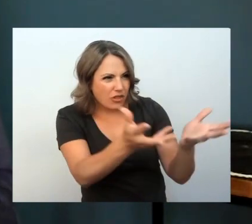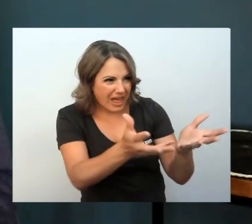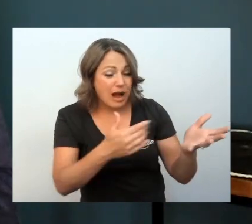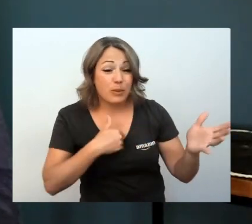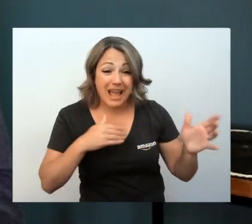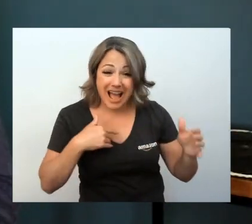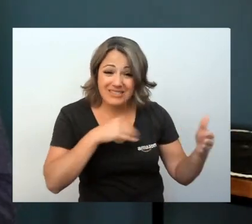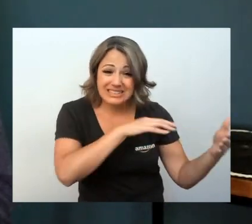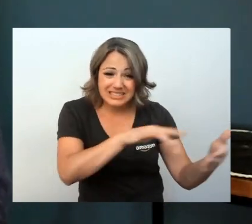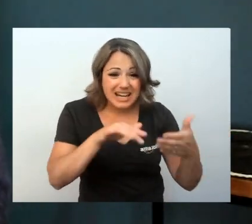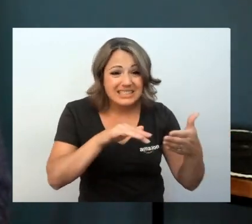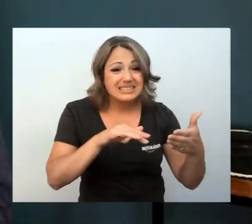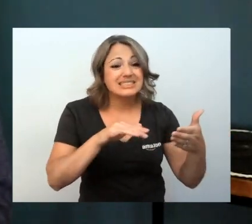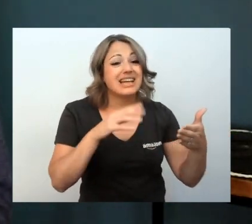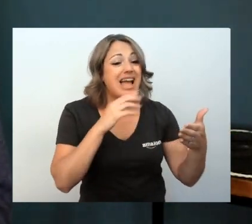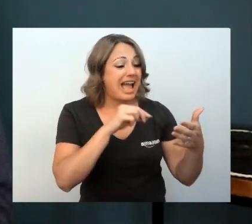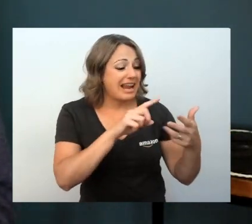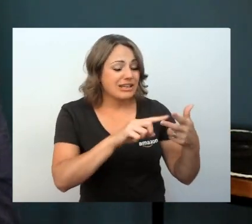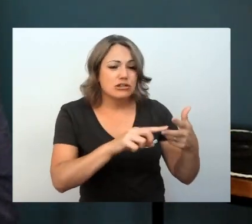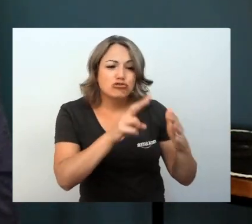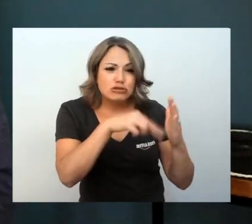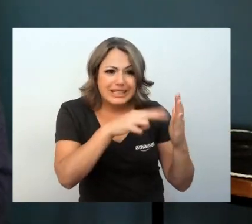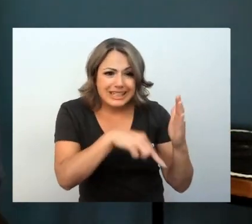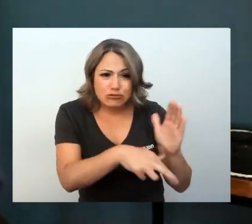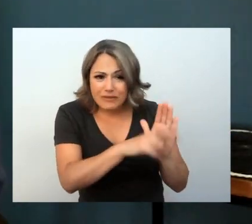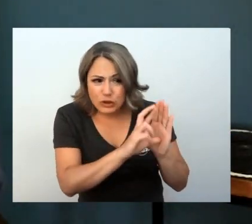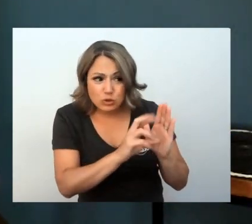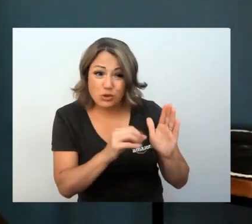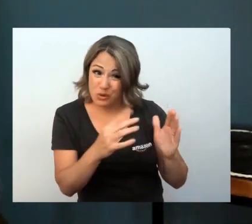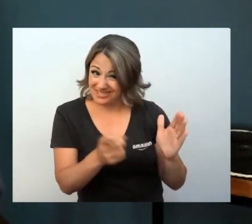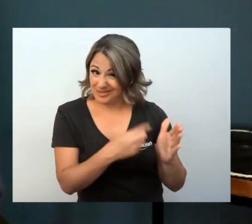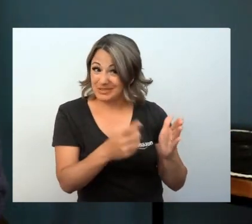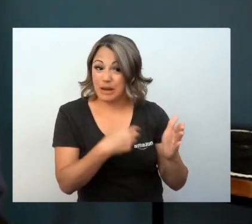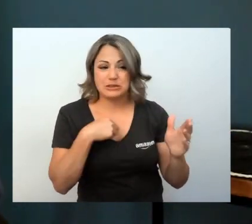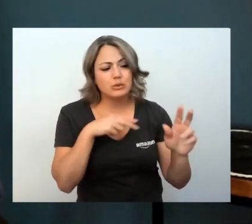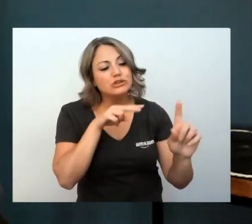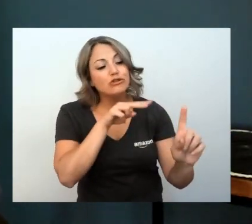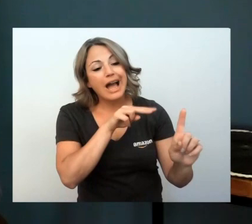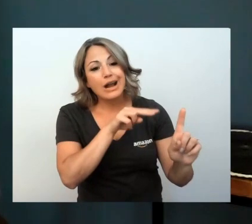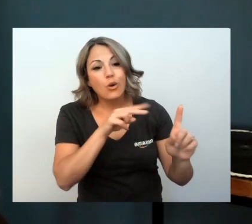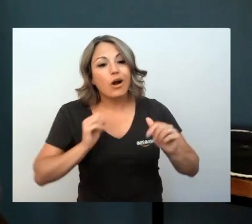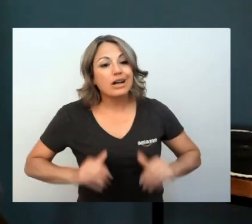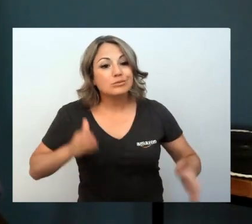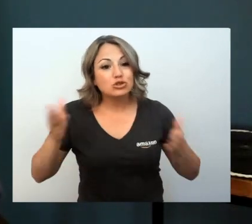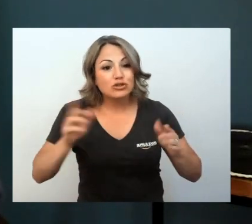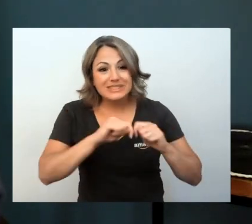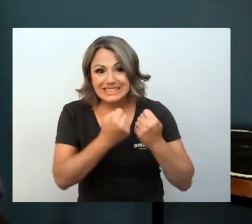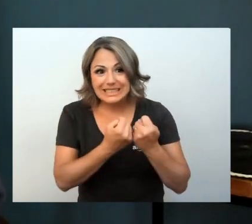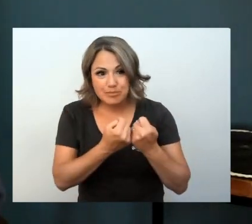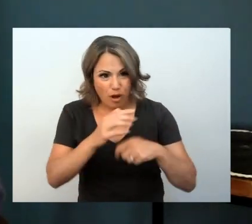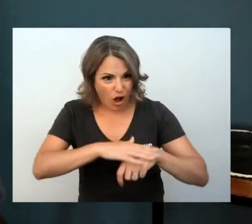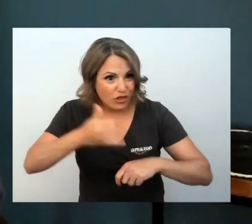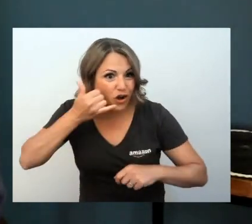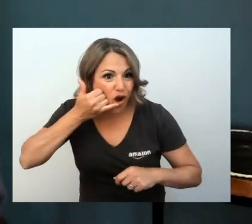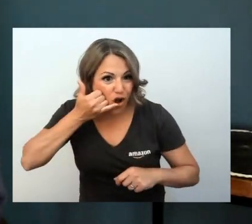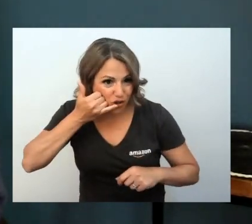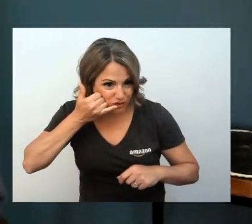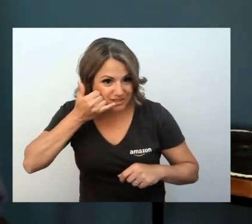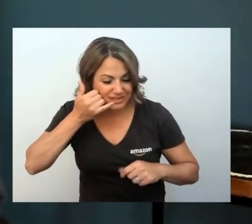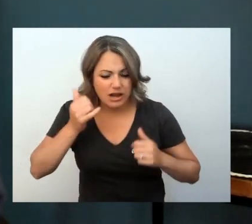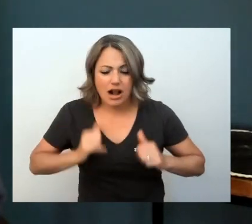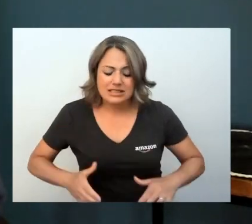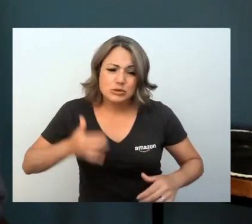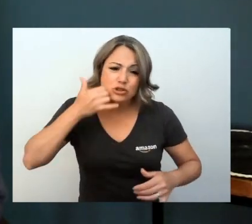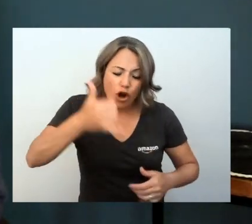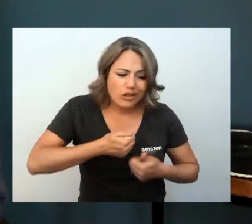usability studies to reading customer reviews, or in some cases even shadowing our customer service team to listen to calls as customers